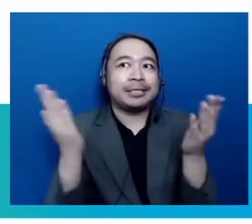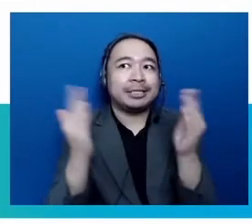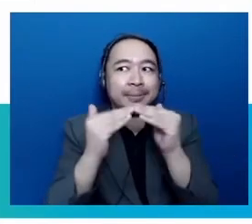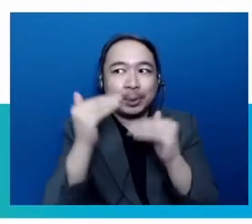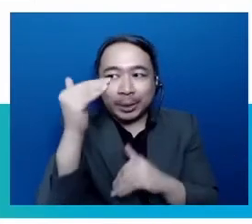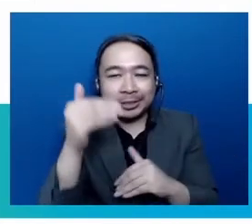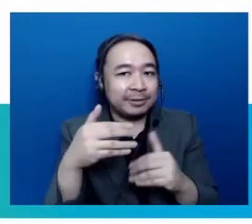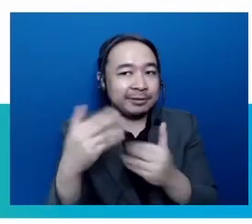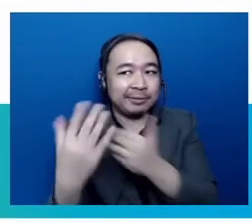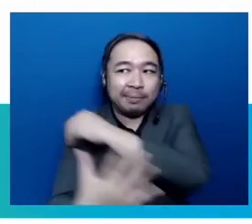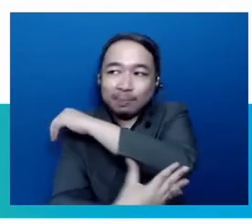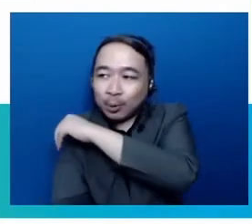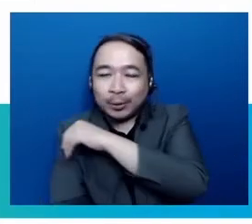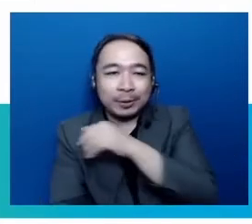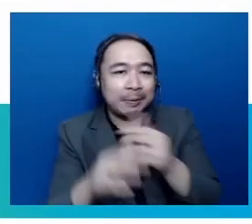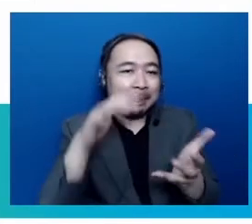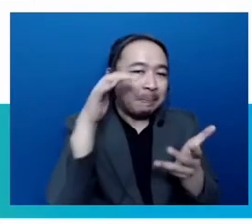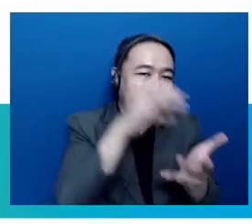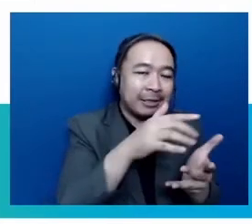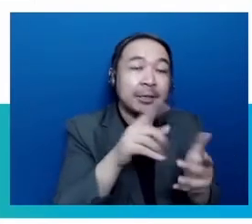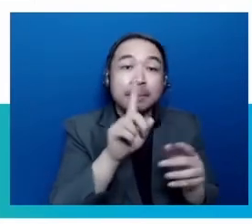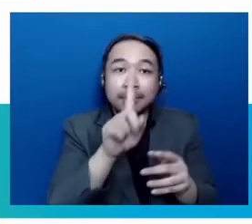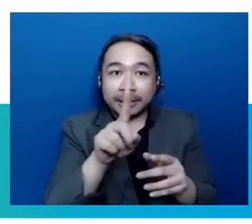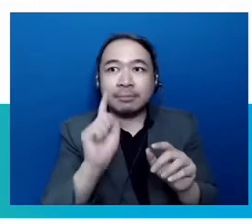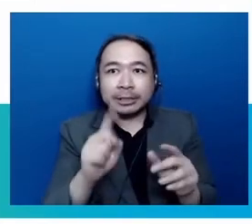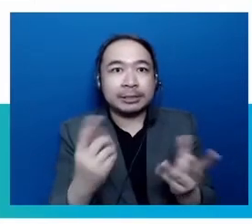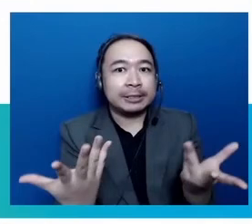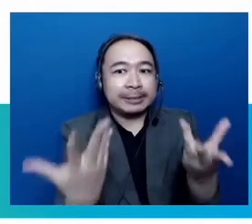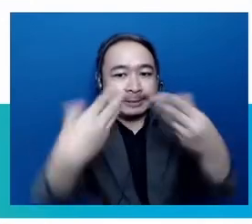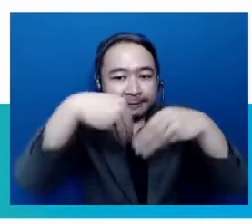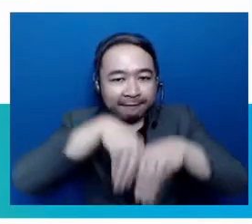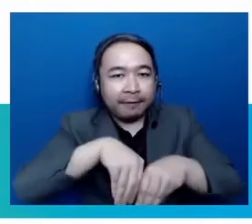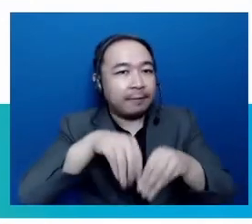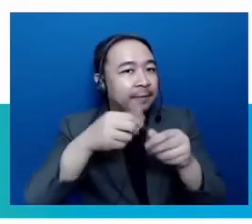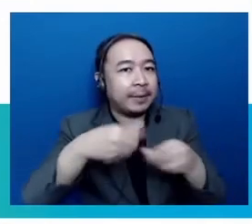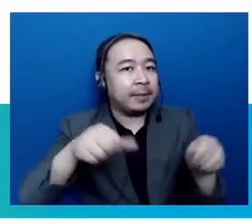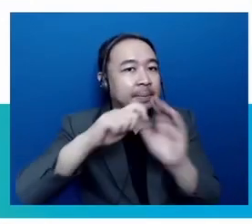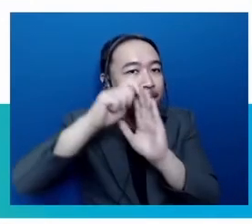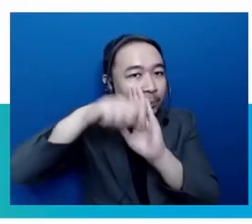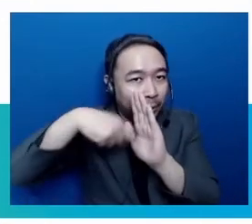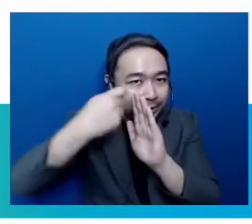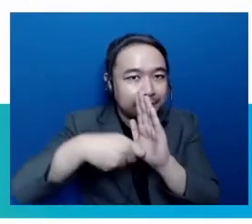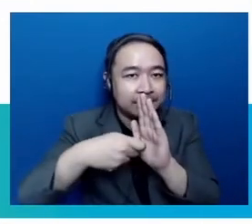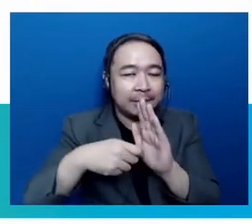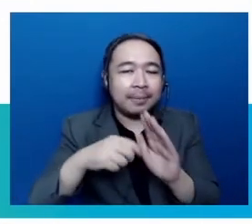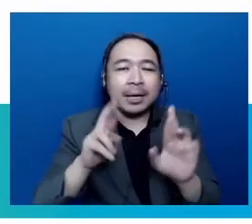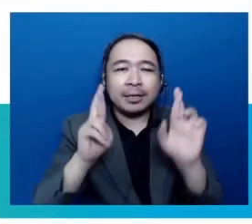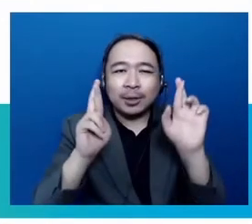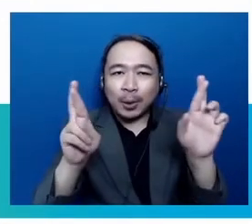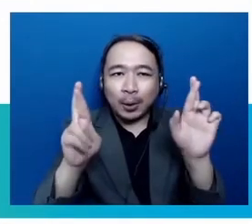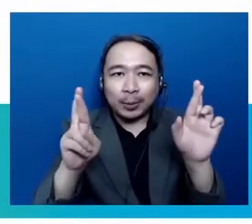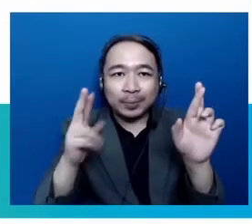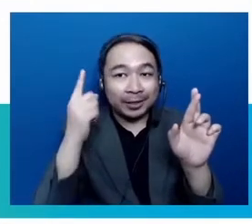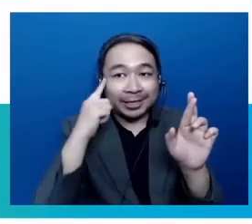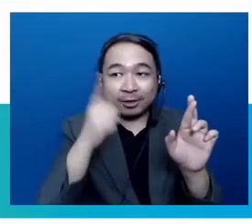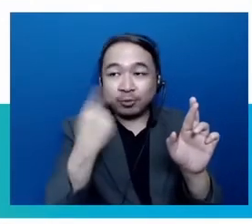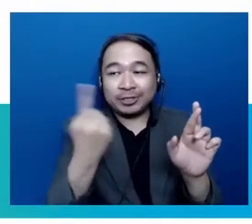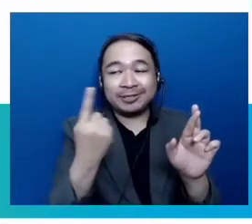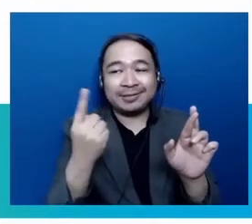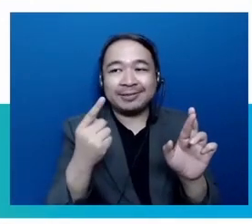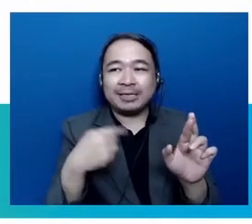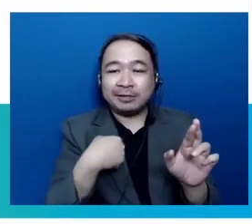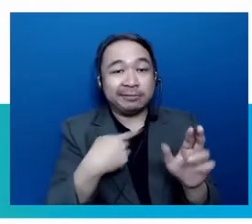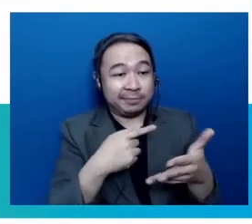component integrated in every project. But what I hope is that it doesn't remain as a box-ticking exercise, because we